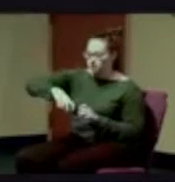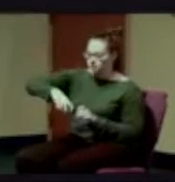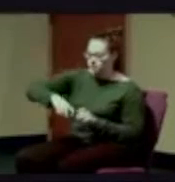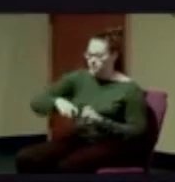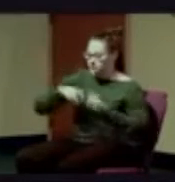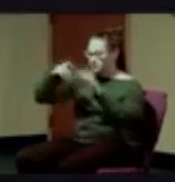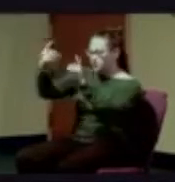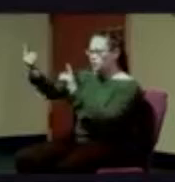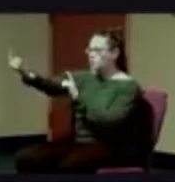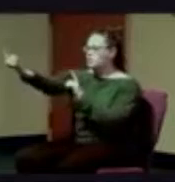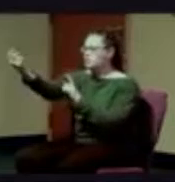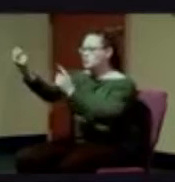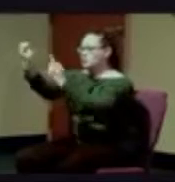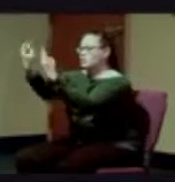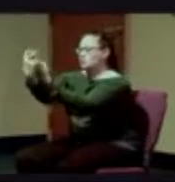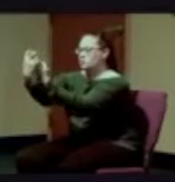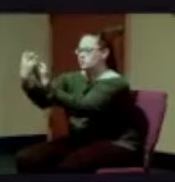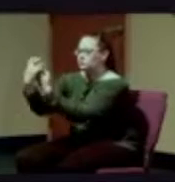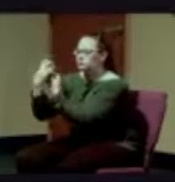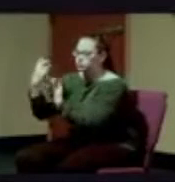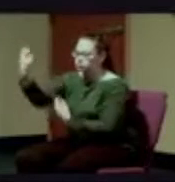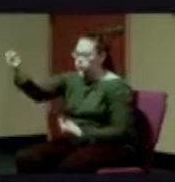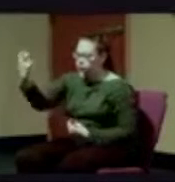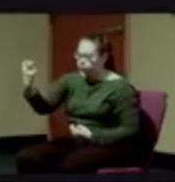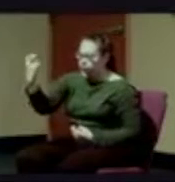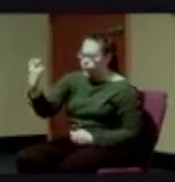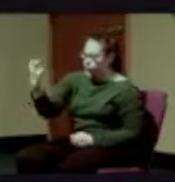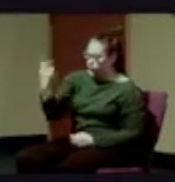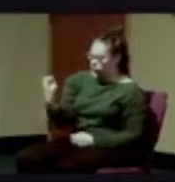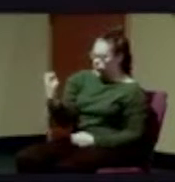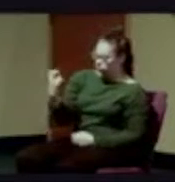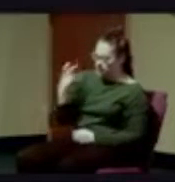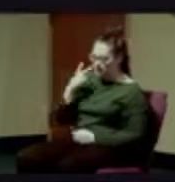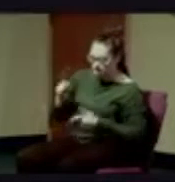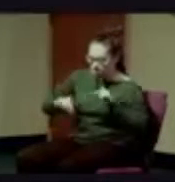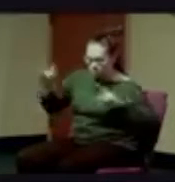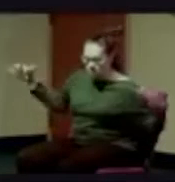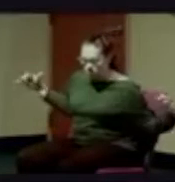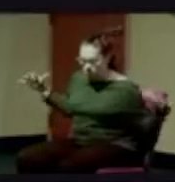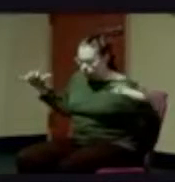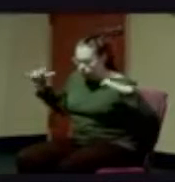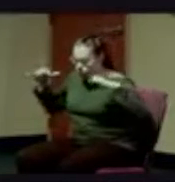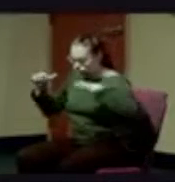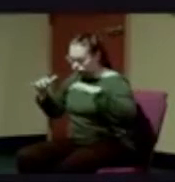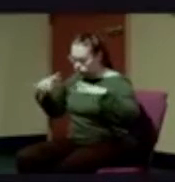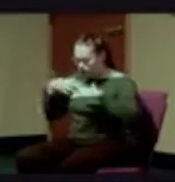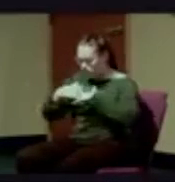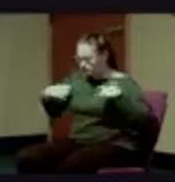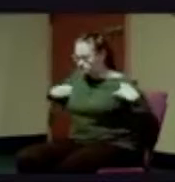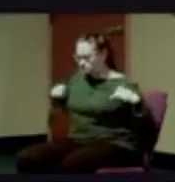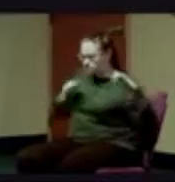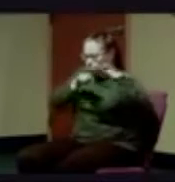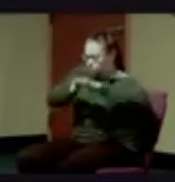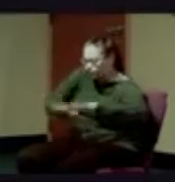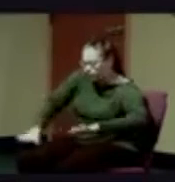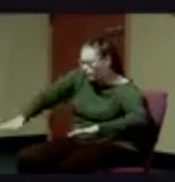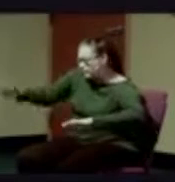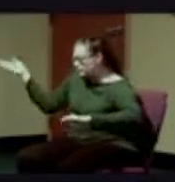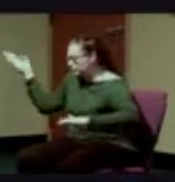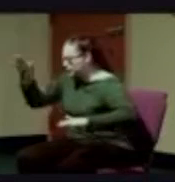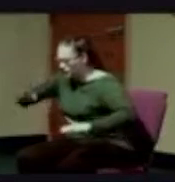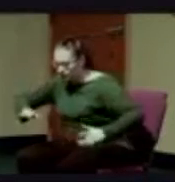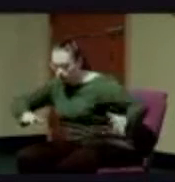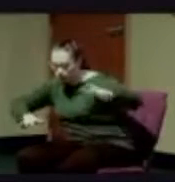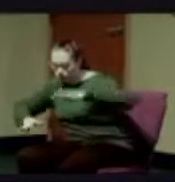the road, while the others cut branches from the trees and spread them on the road. The crowds that went ahead of them and those who